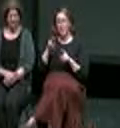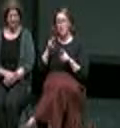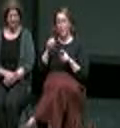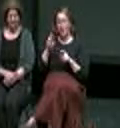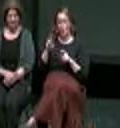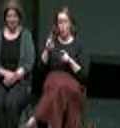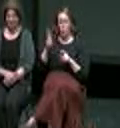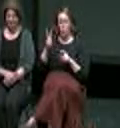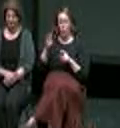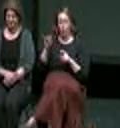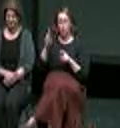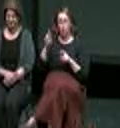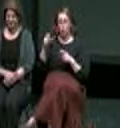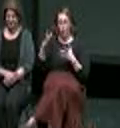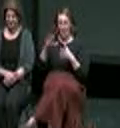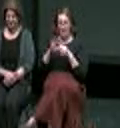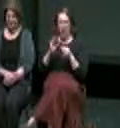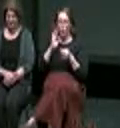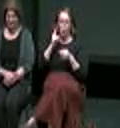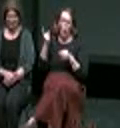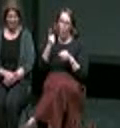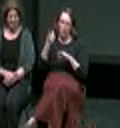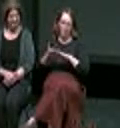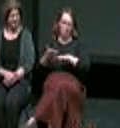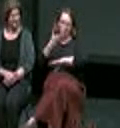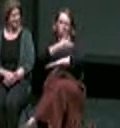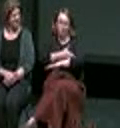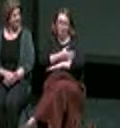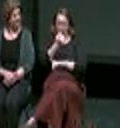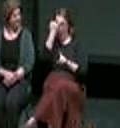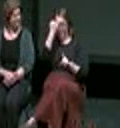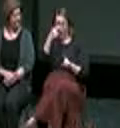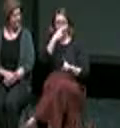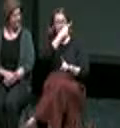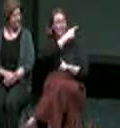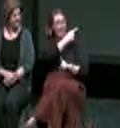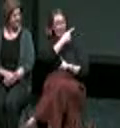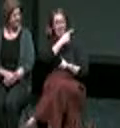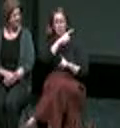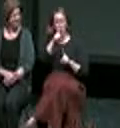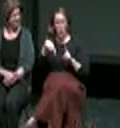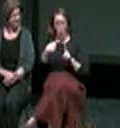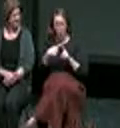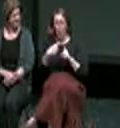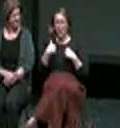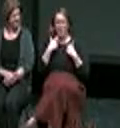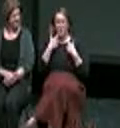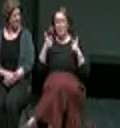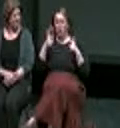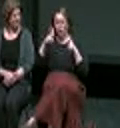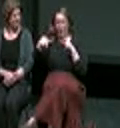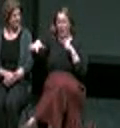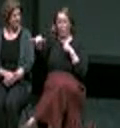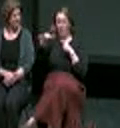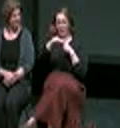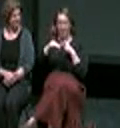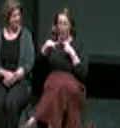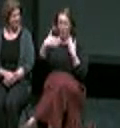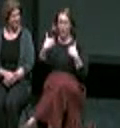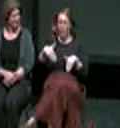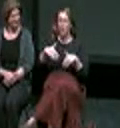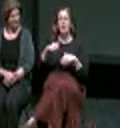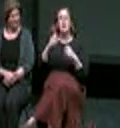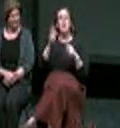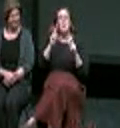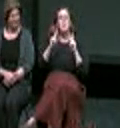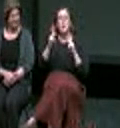already said, it's only going to get better. Can you imagine this when we have a much larger area for those